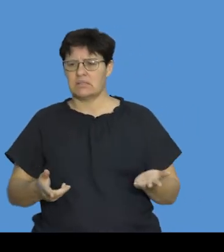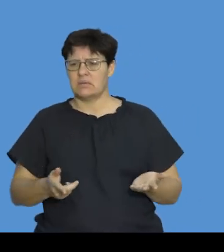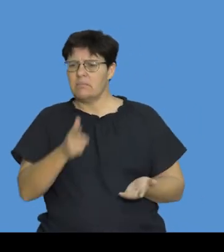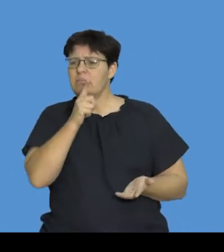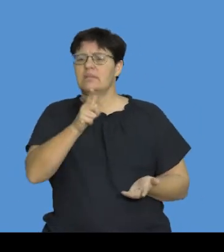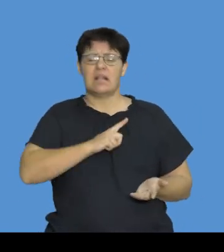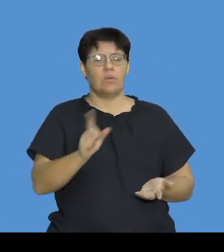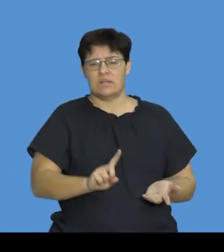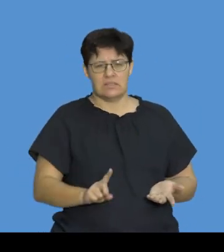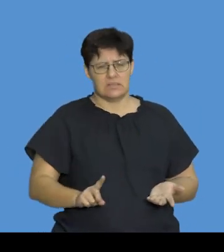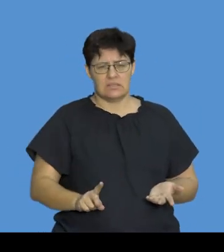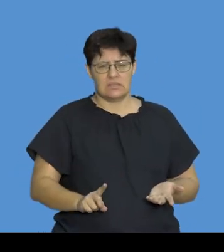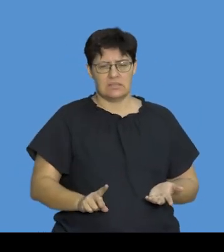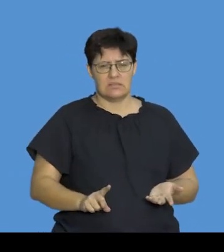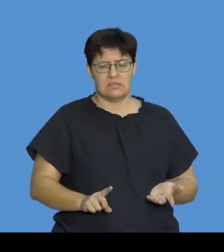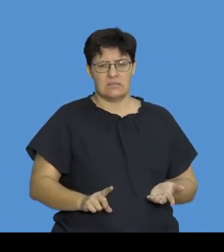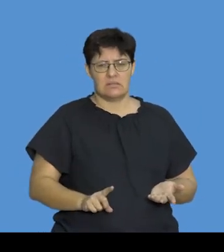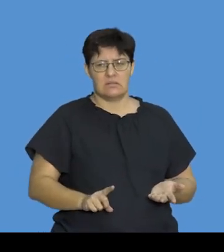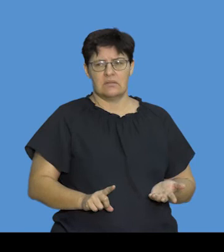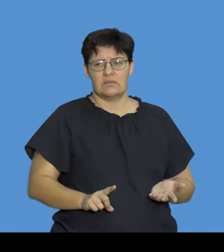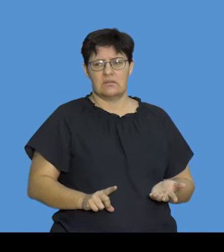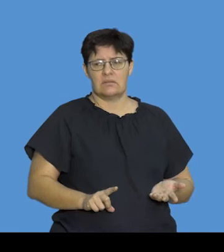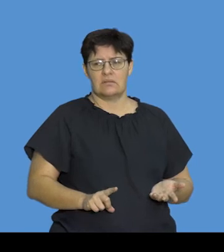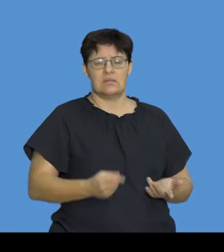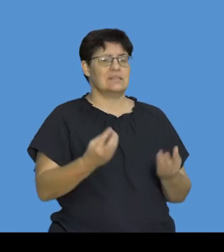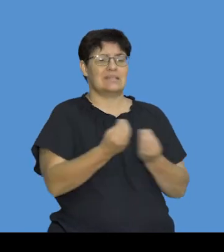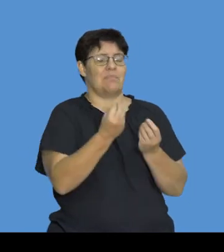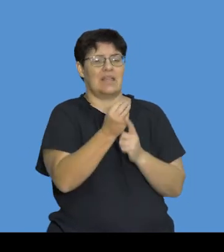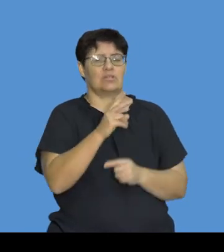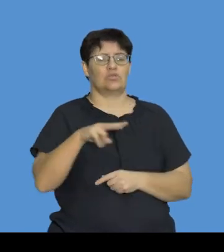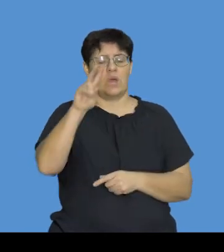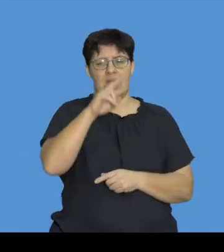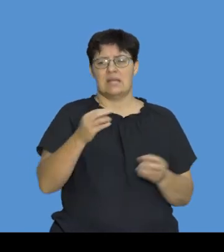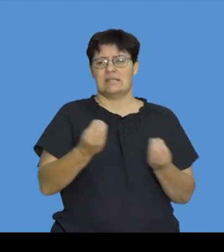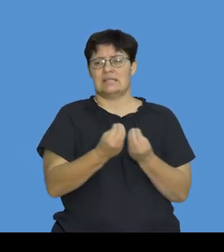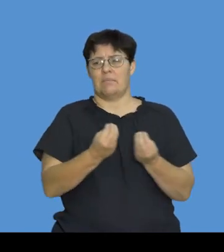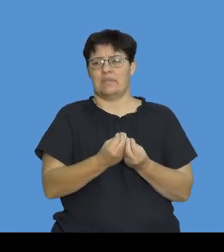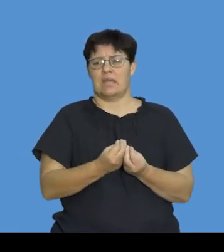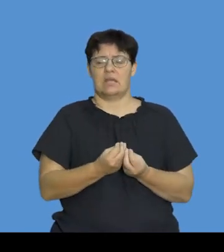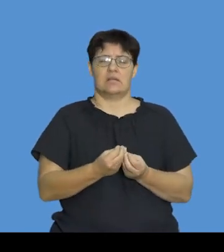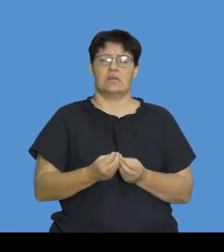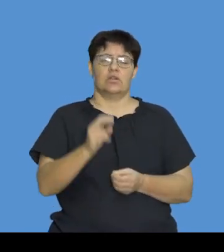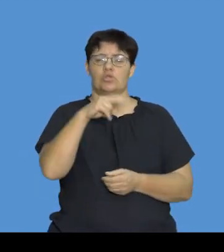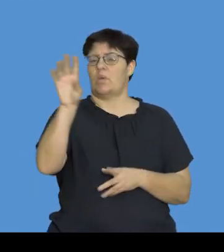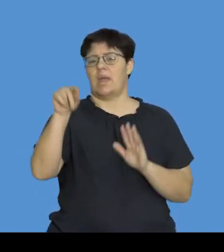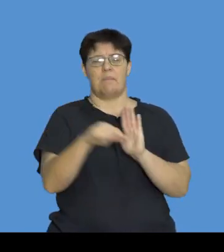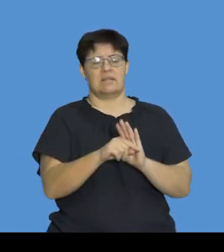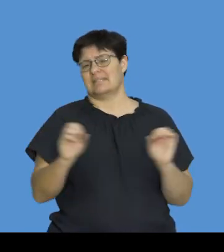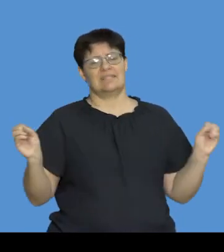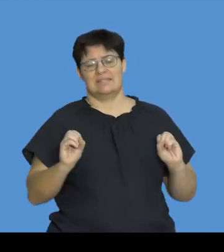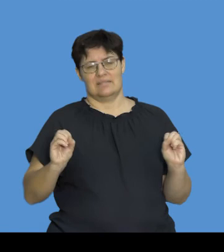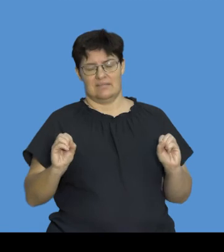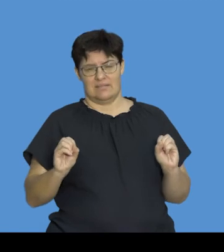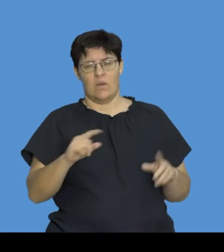you? It will not be something squared minus something squared. It won't be.